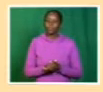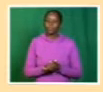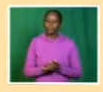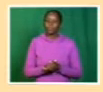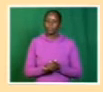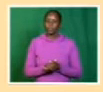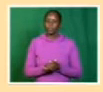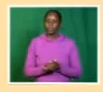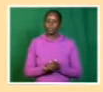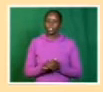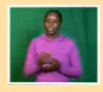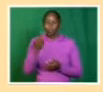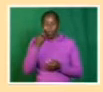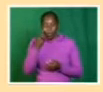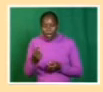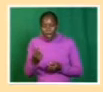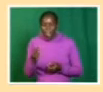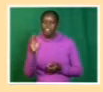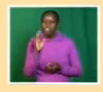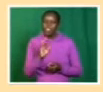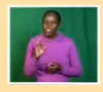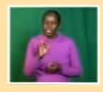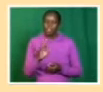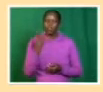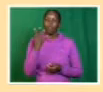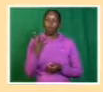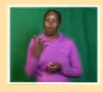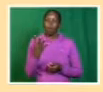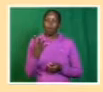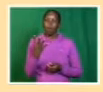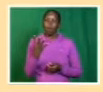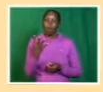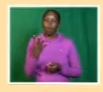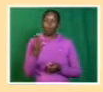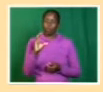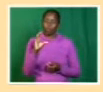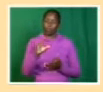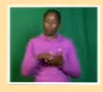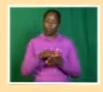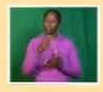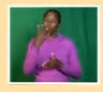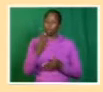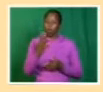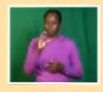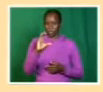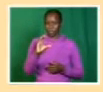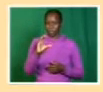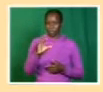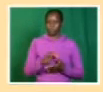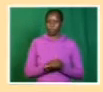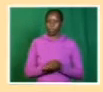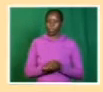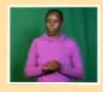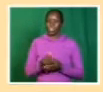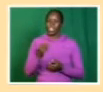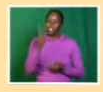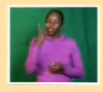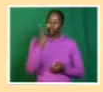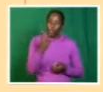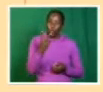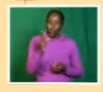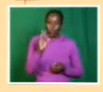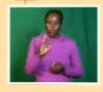for the factors of 4 of our C, 2 factors that when you